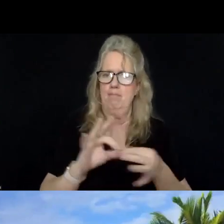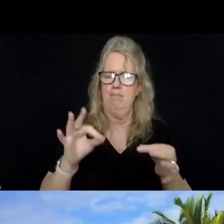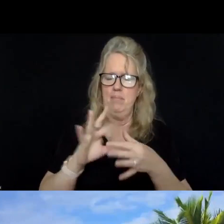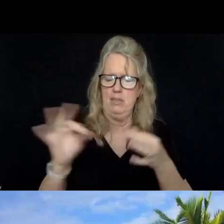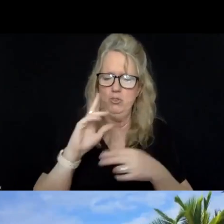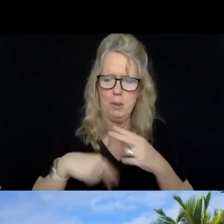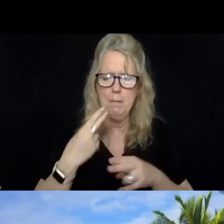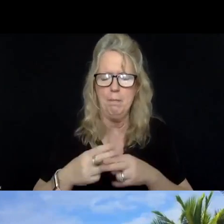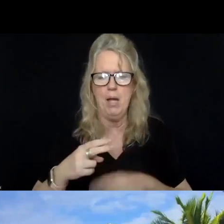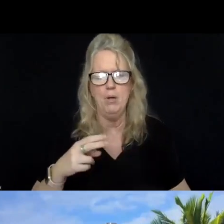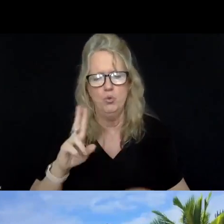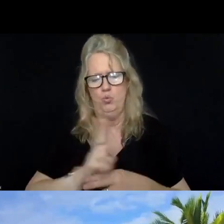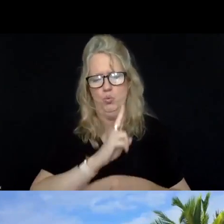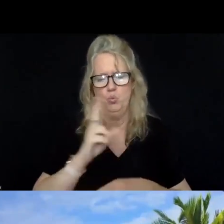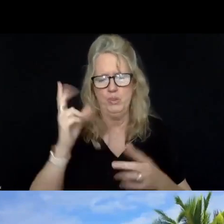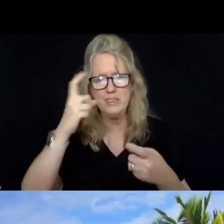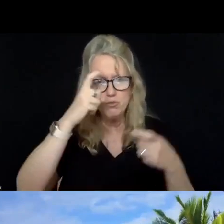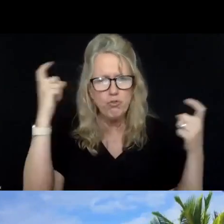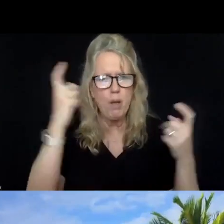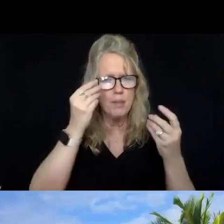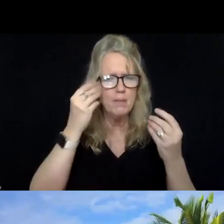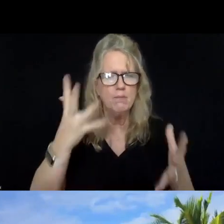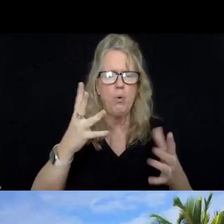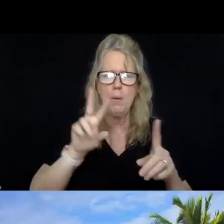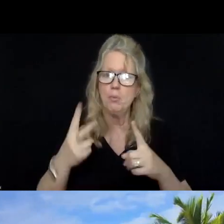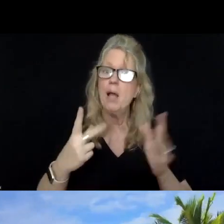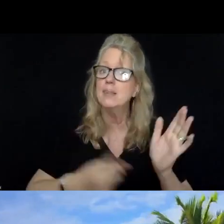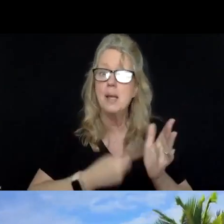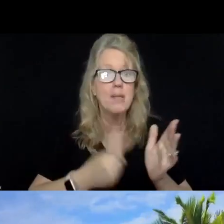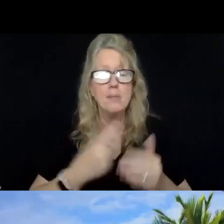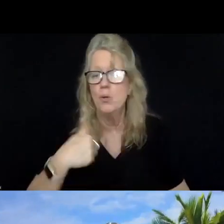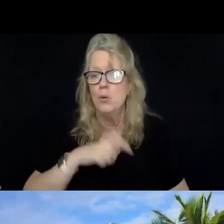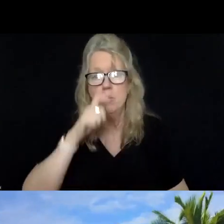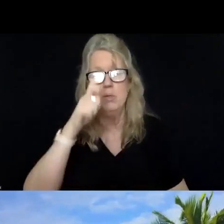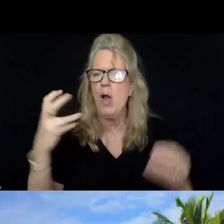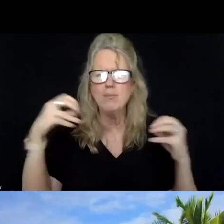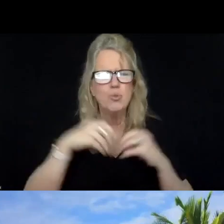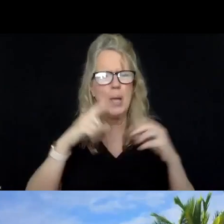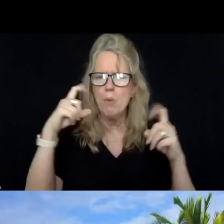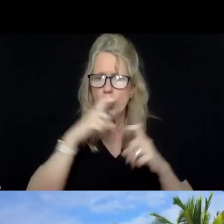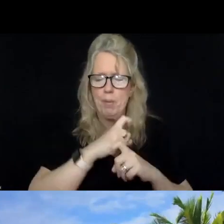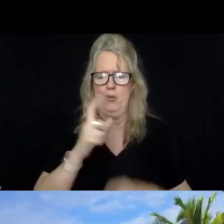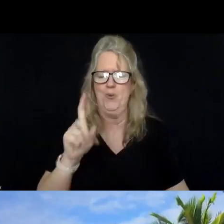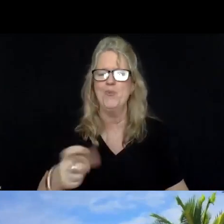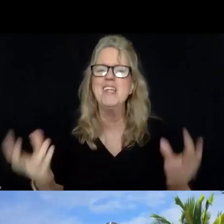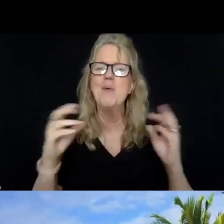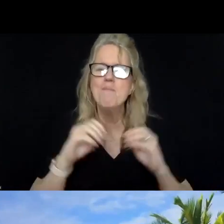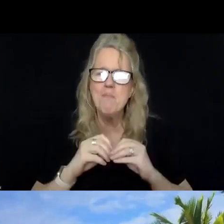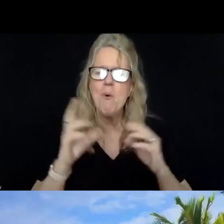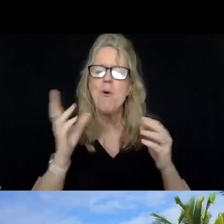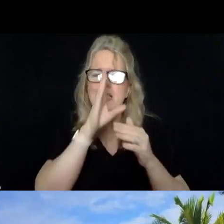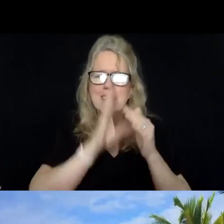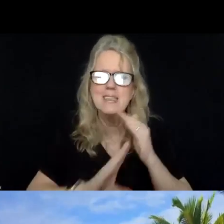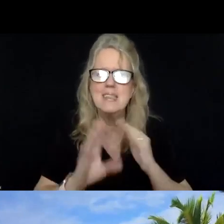about using trauma-informed perspectives. Sometimes we don't have to get more complicated. We need to stay more on the simple